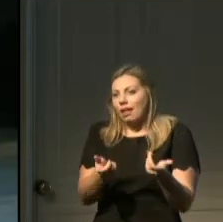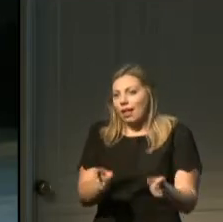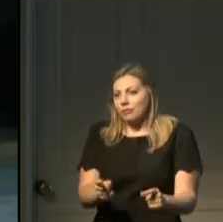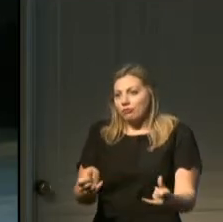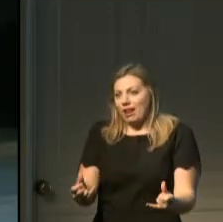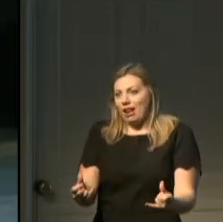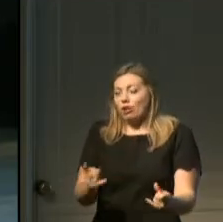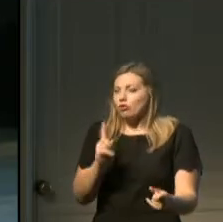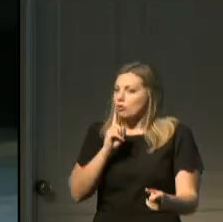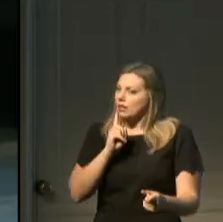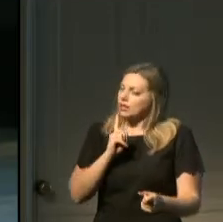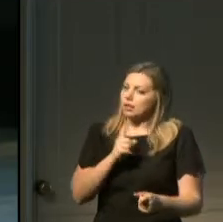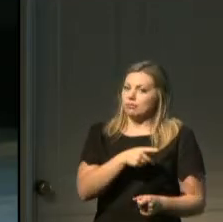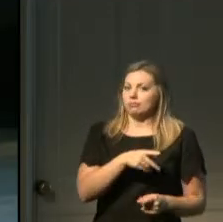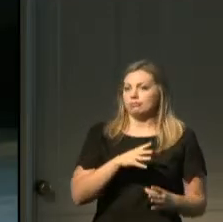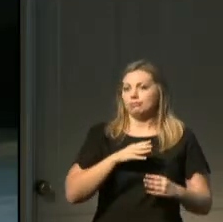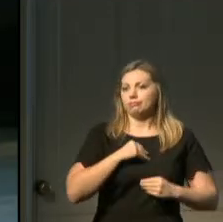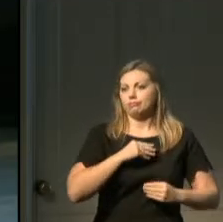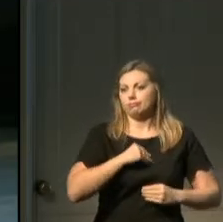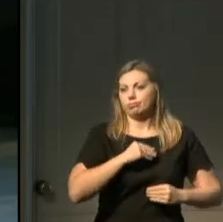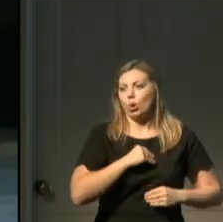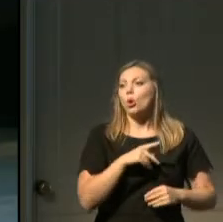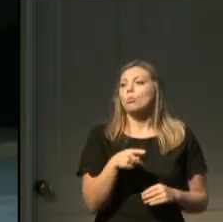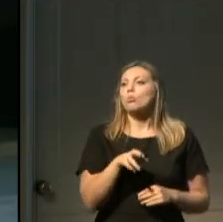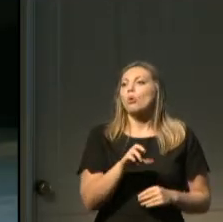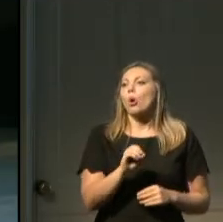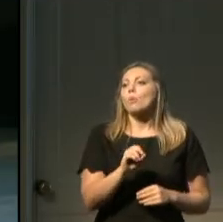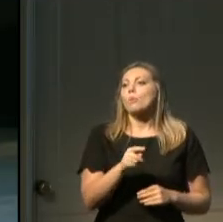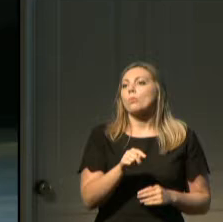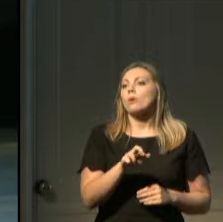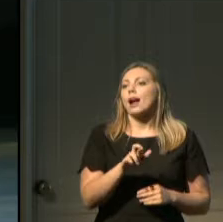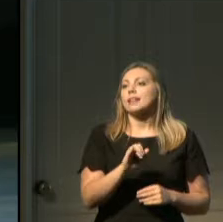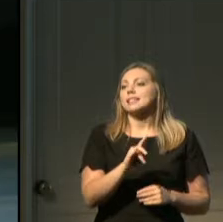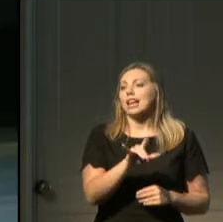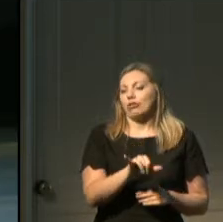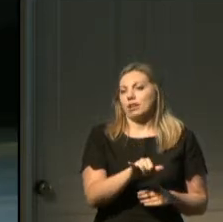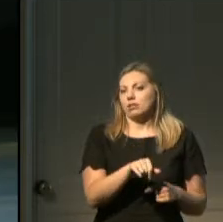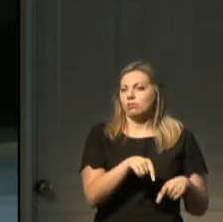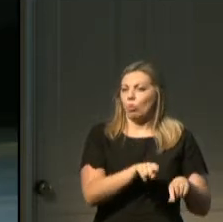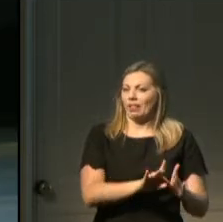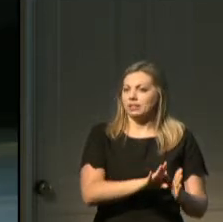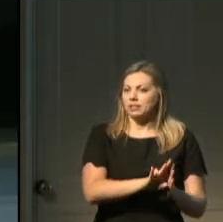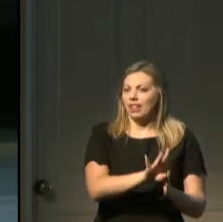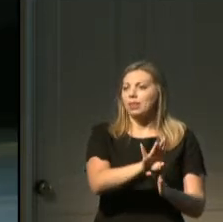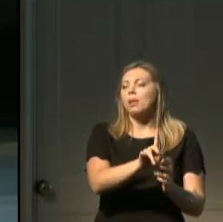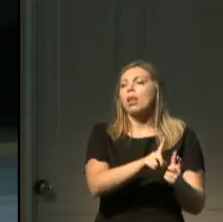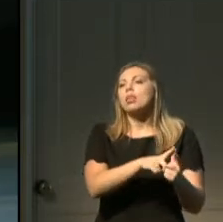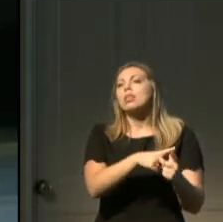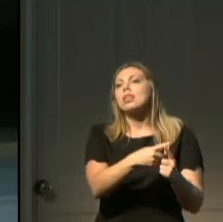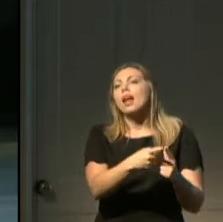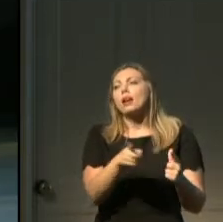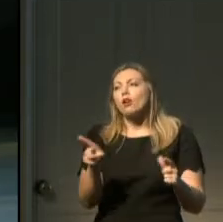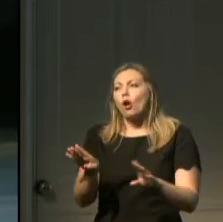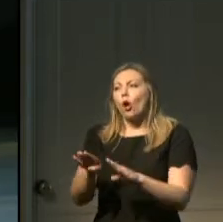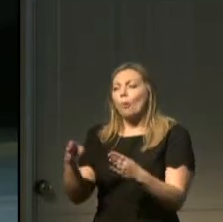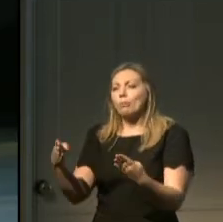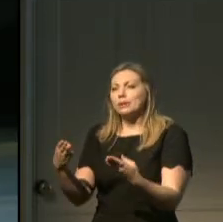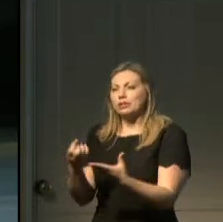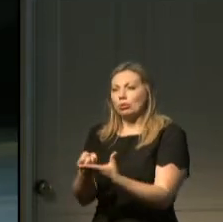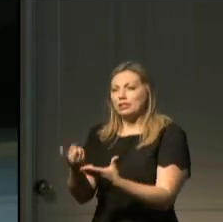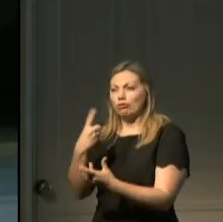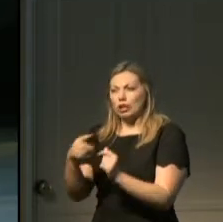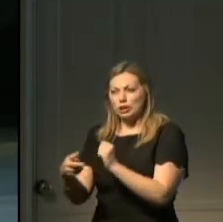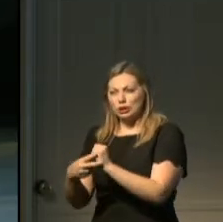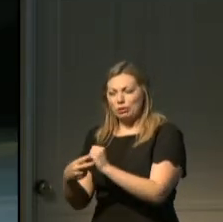proprietary, as it's developed at least. And then there's a kind of a nod towards open source in the storage formats, but I don't